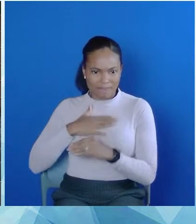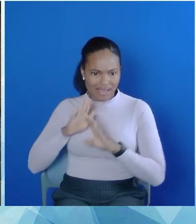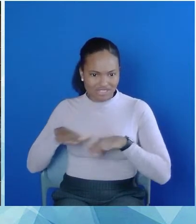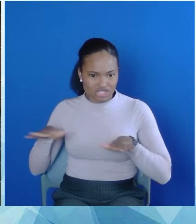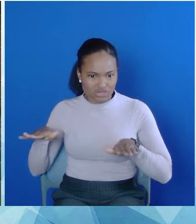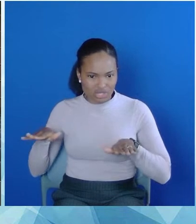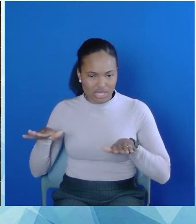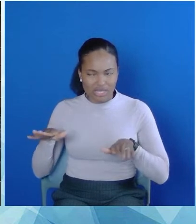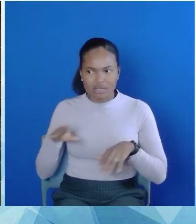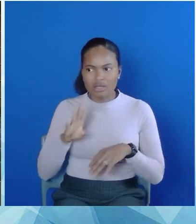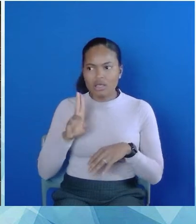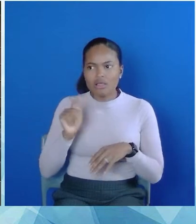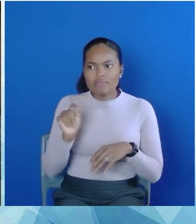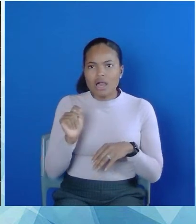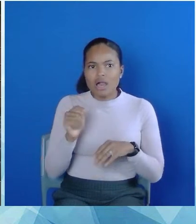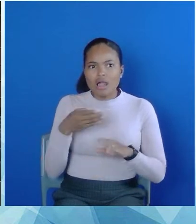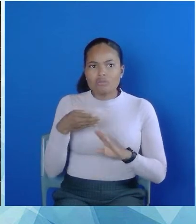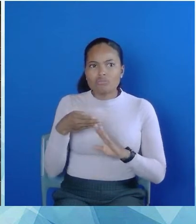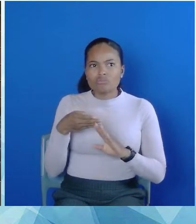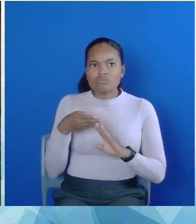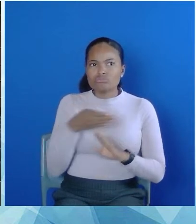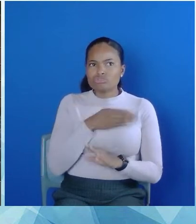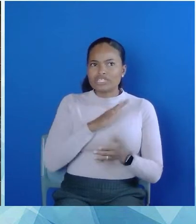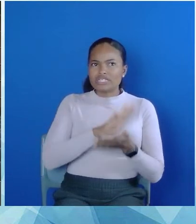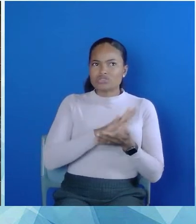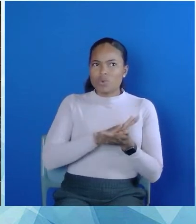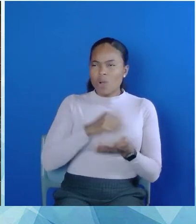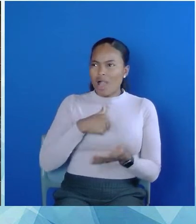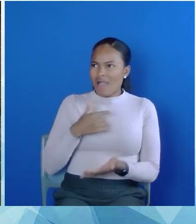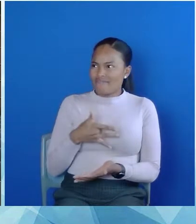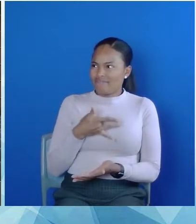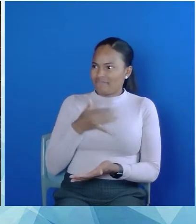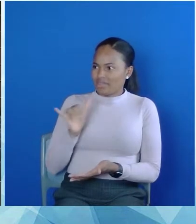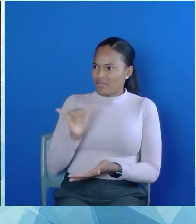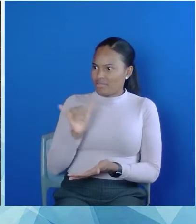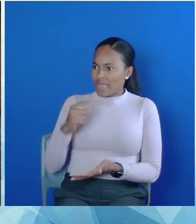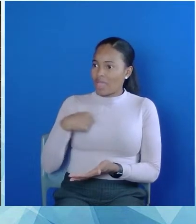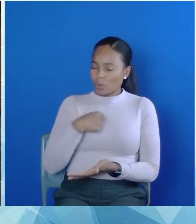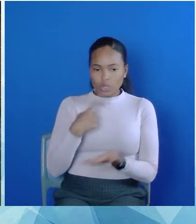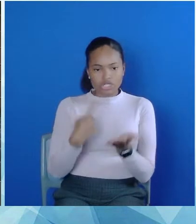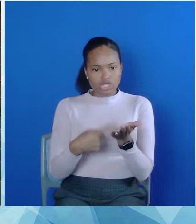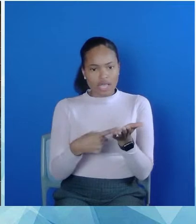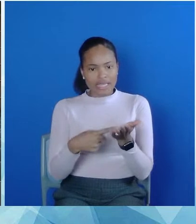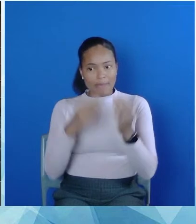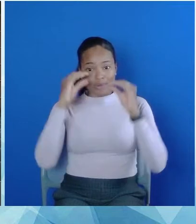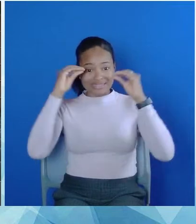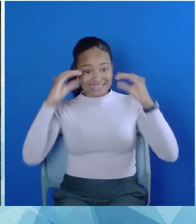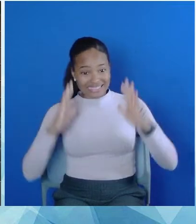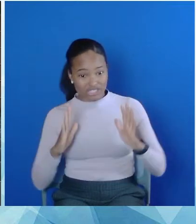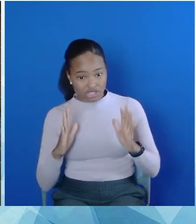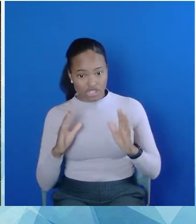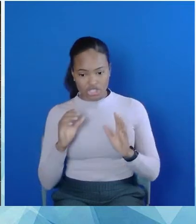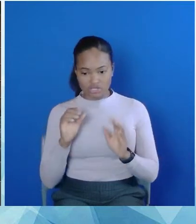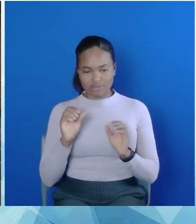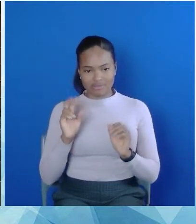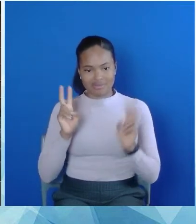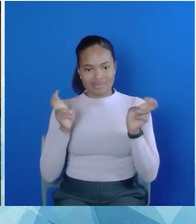the preschool, I feel like at this point we're talking about teachers abusing children. This looks like